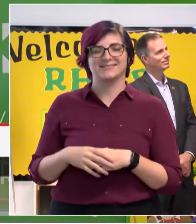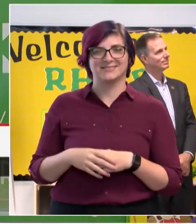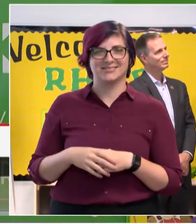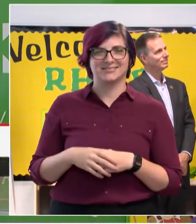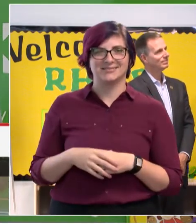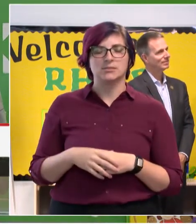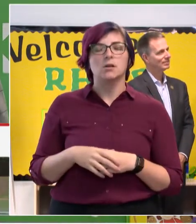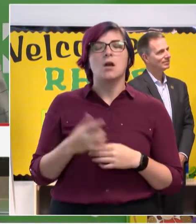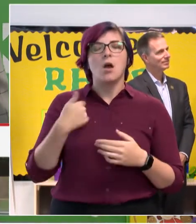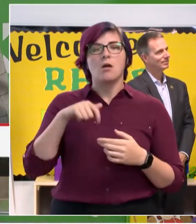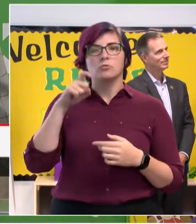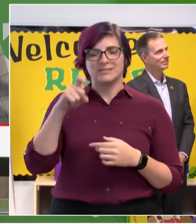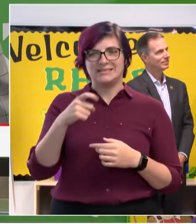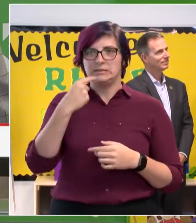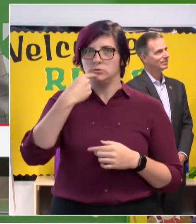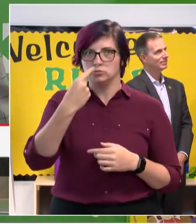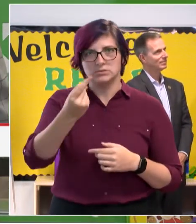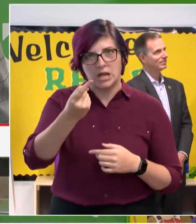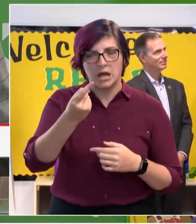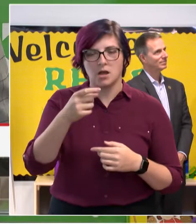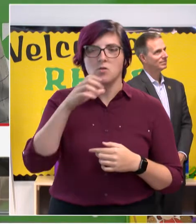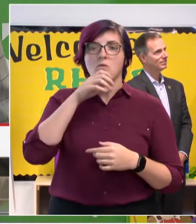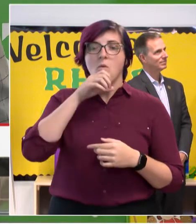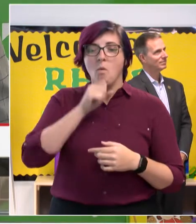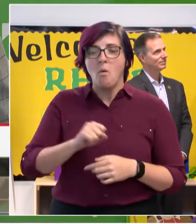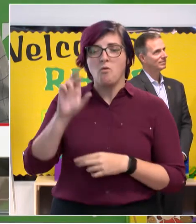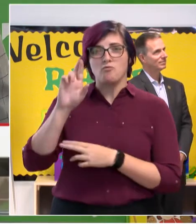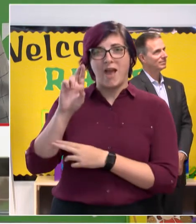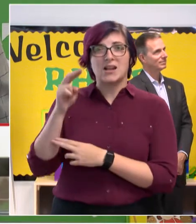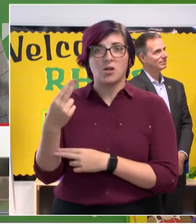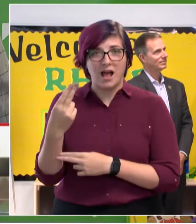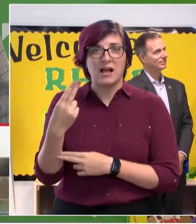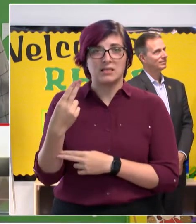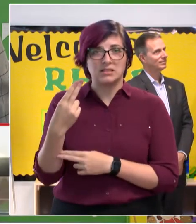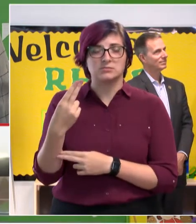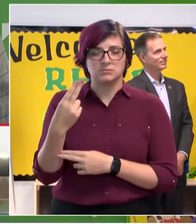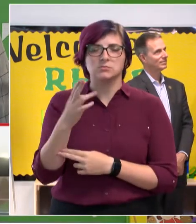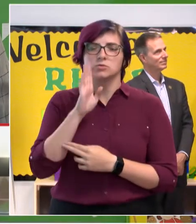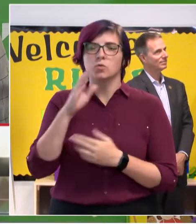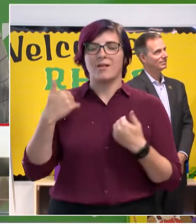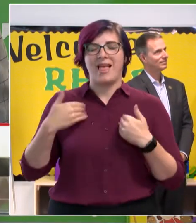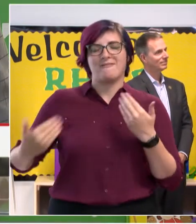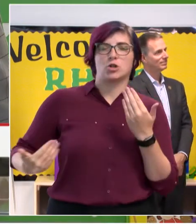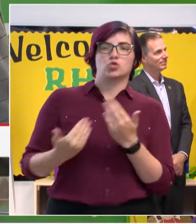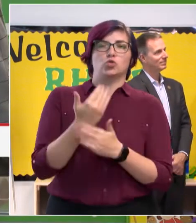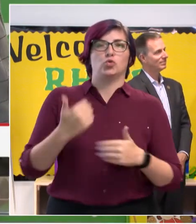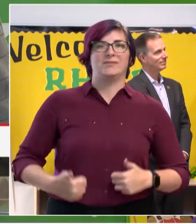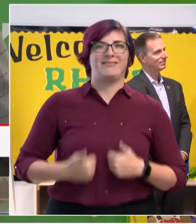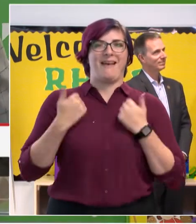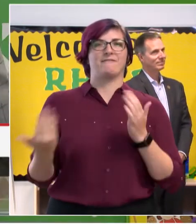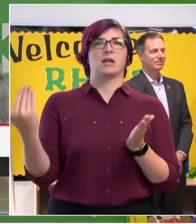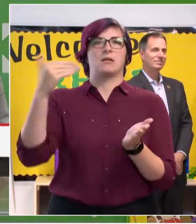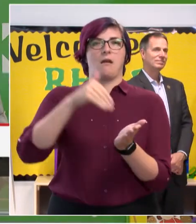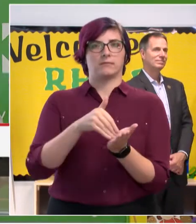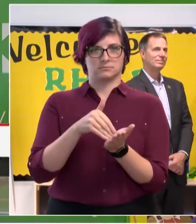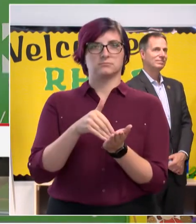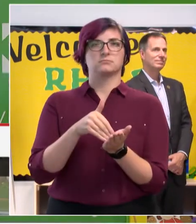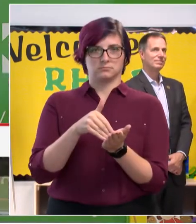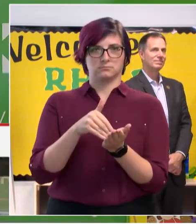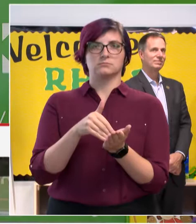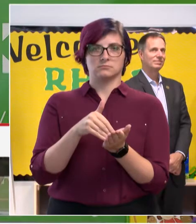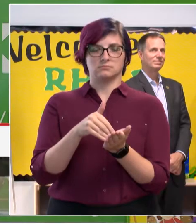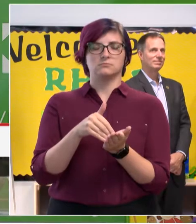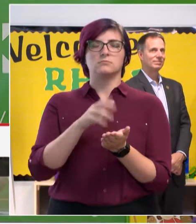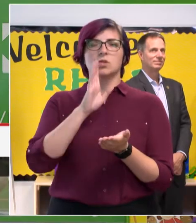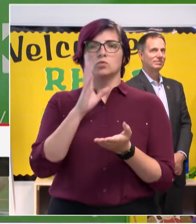we had to say that Old Randle Highlands would have a new life again. And it would be a